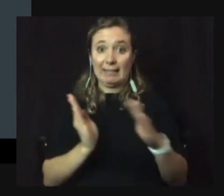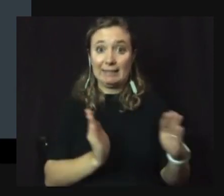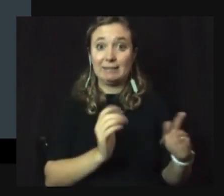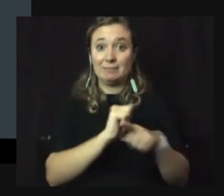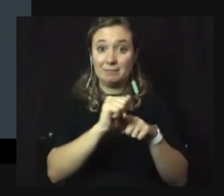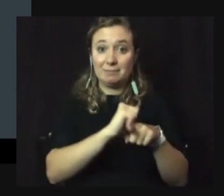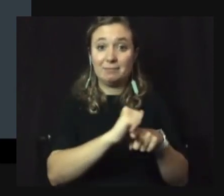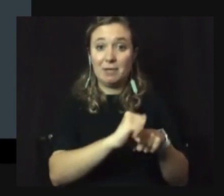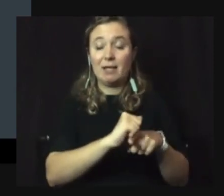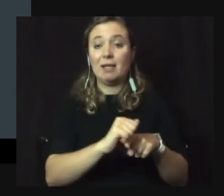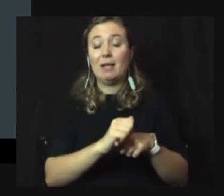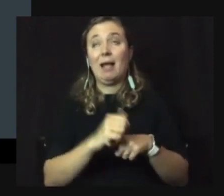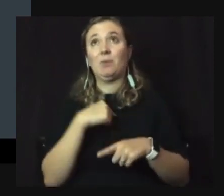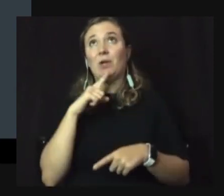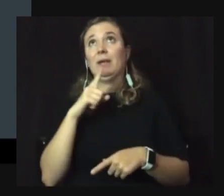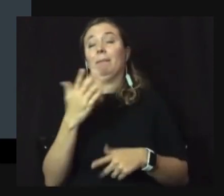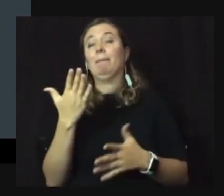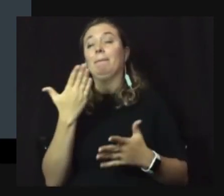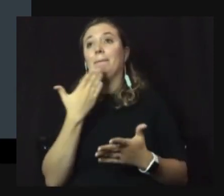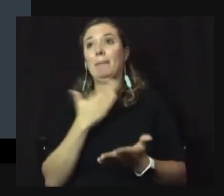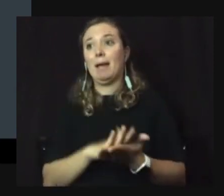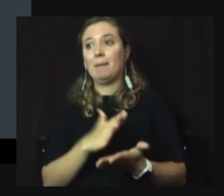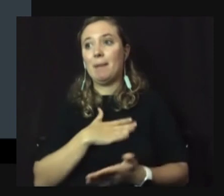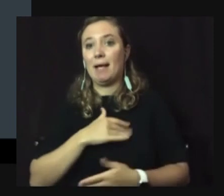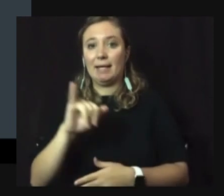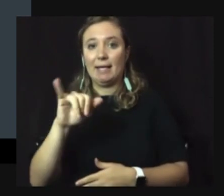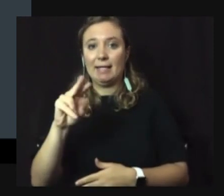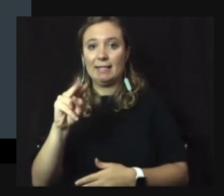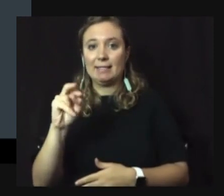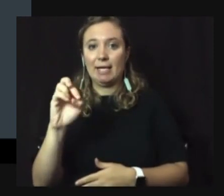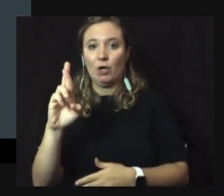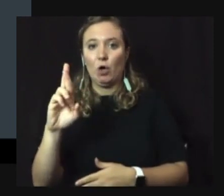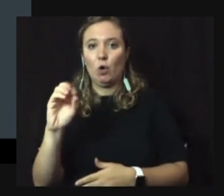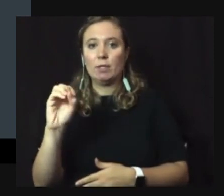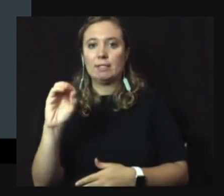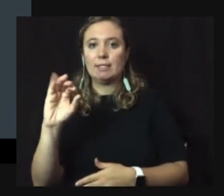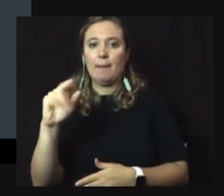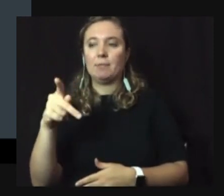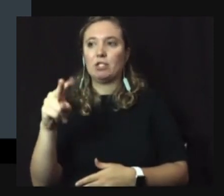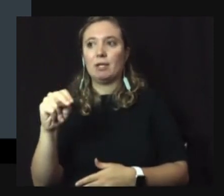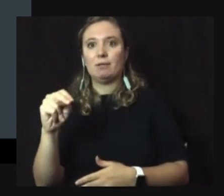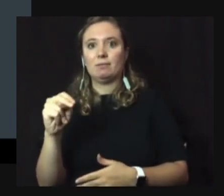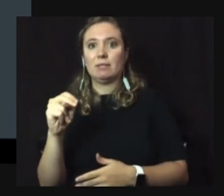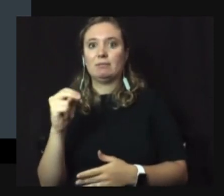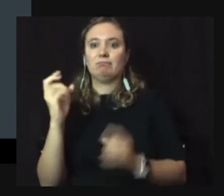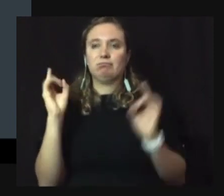my interoception is like gone. I don't know that I'm in pain until